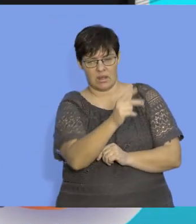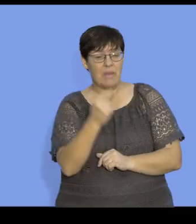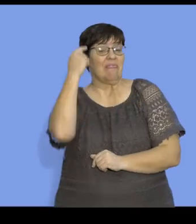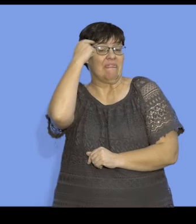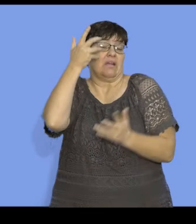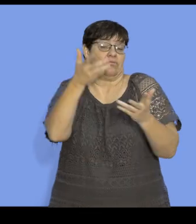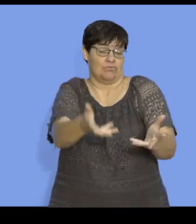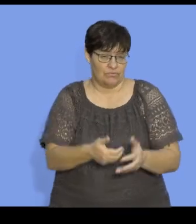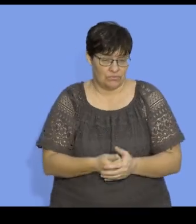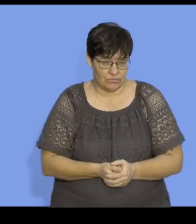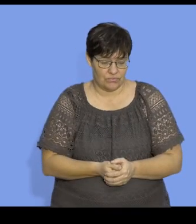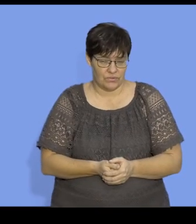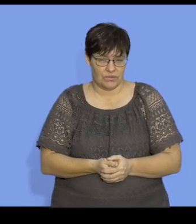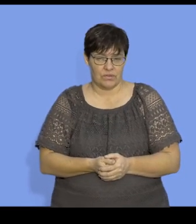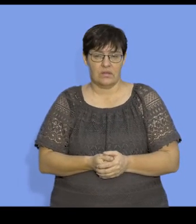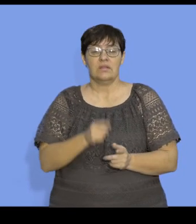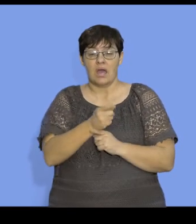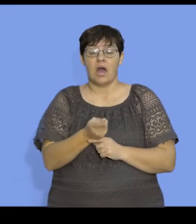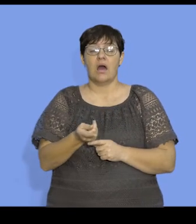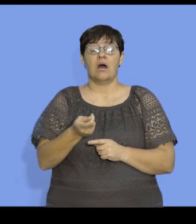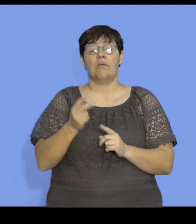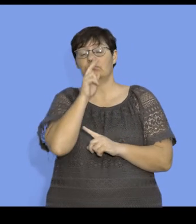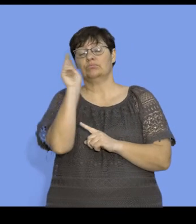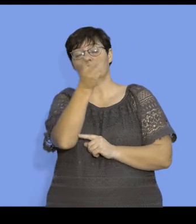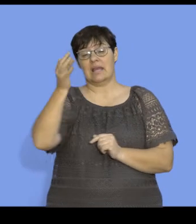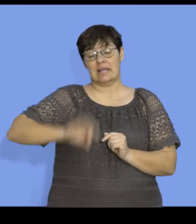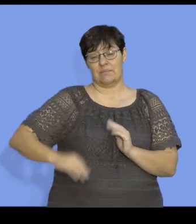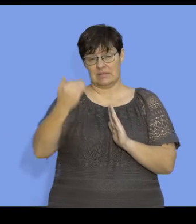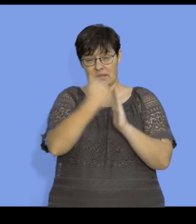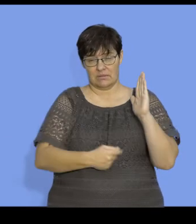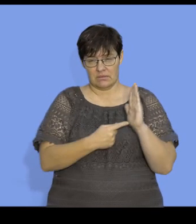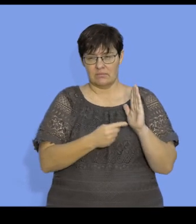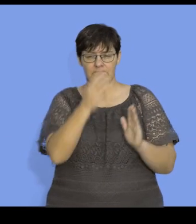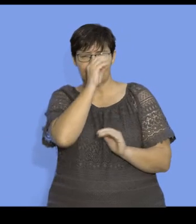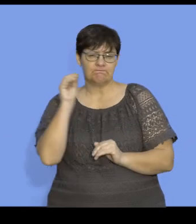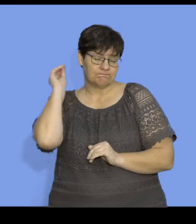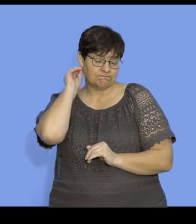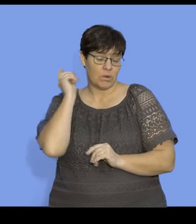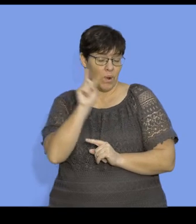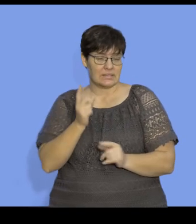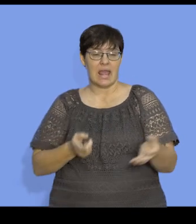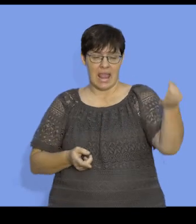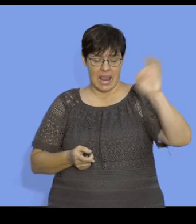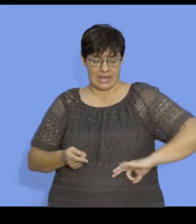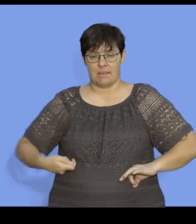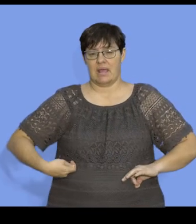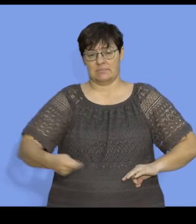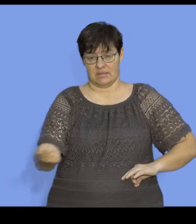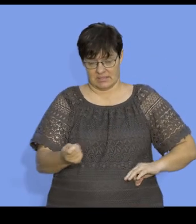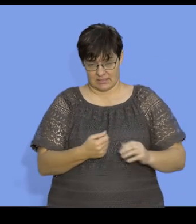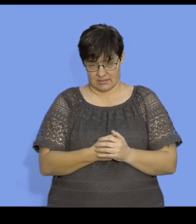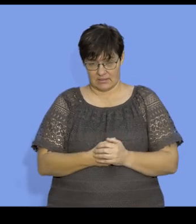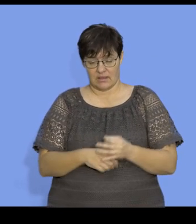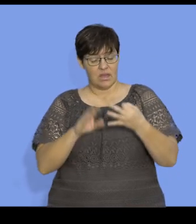2, the projected income statement takes into effect incomes and expenses. And 3, when